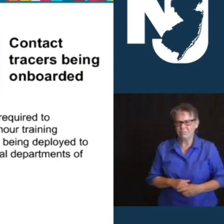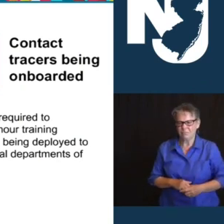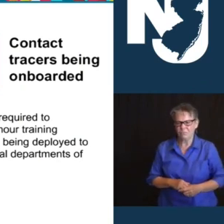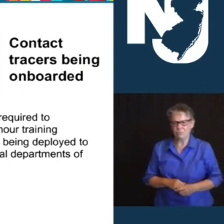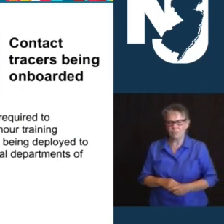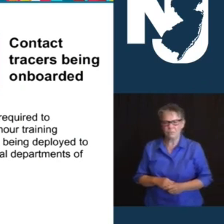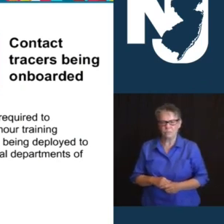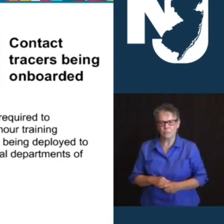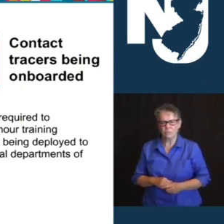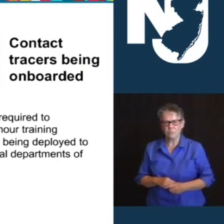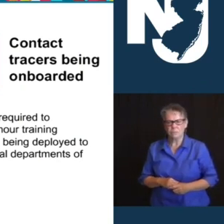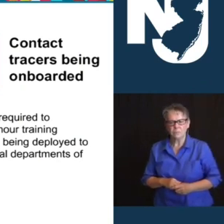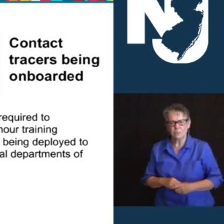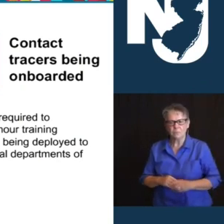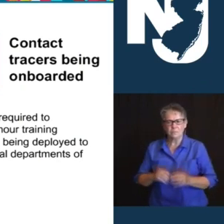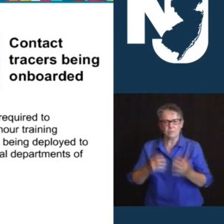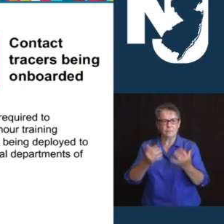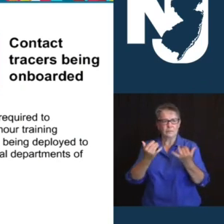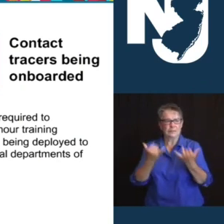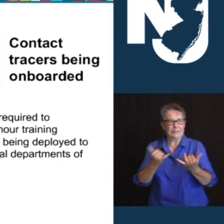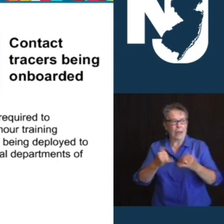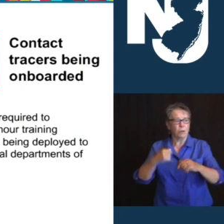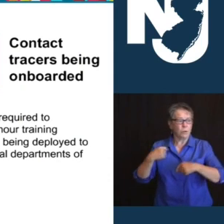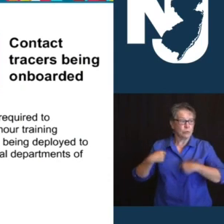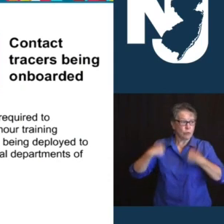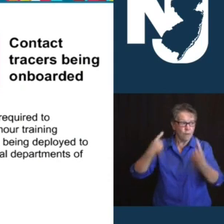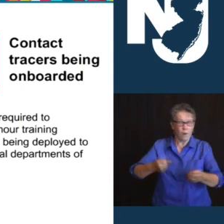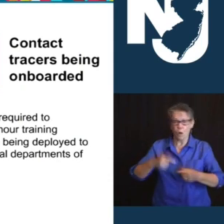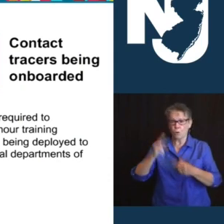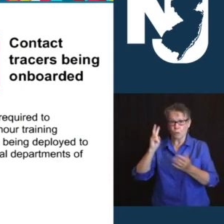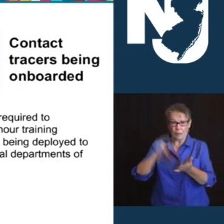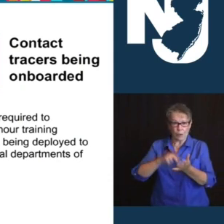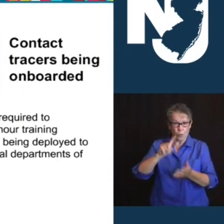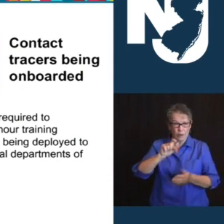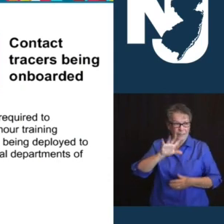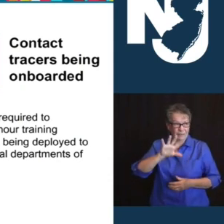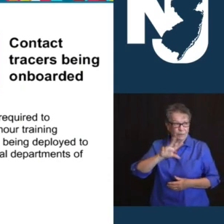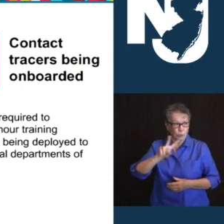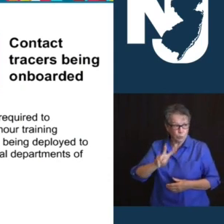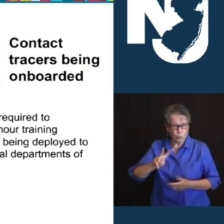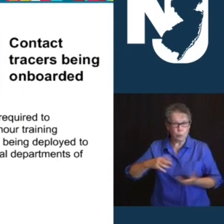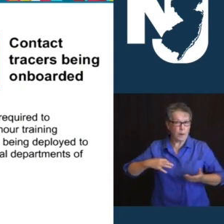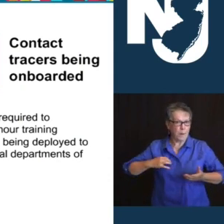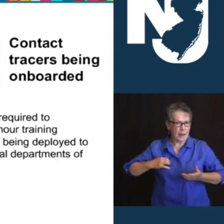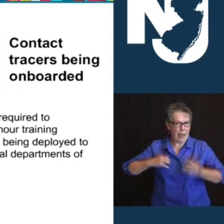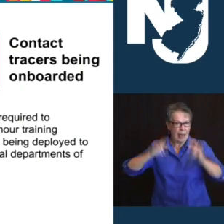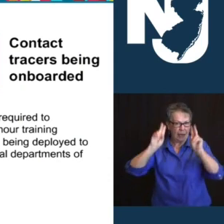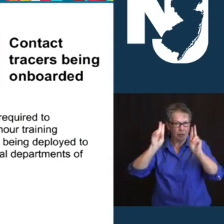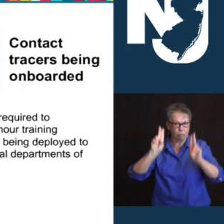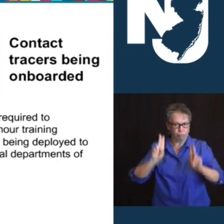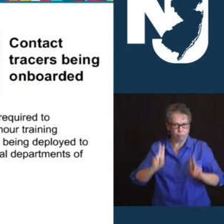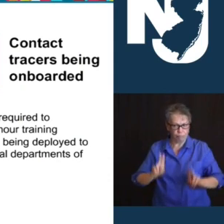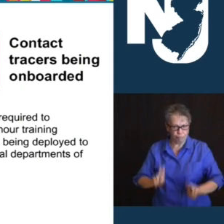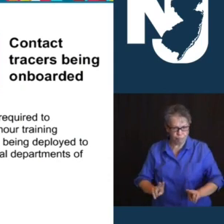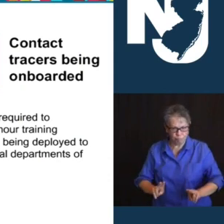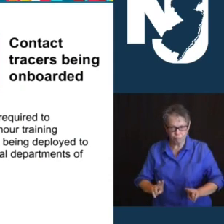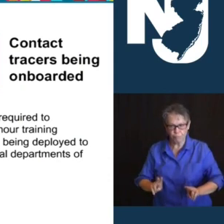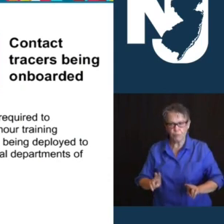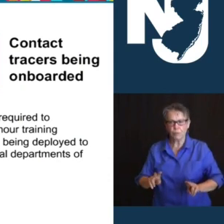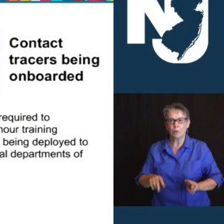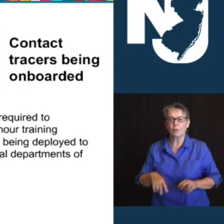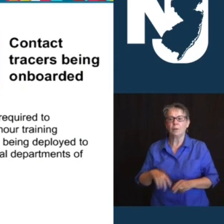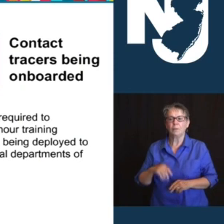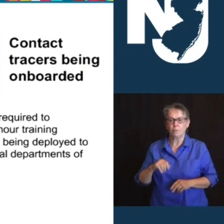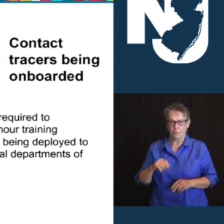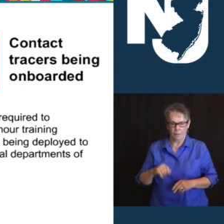contact tracers being onboarded. 21 counties are represented by the contact tracers being onboarded.